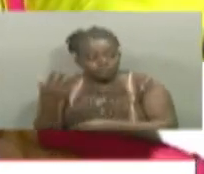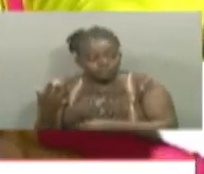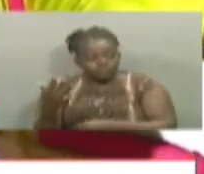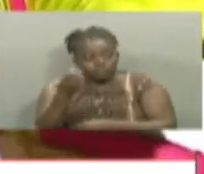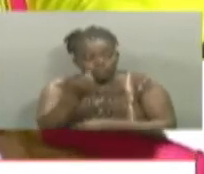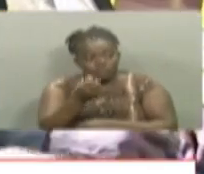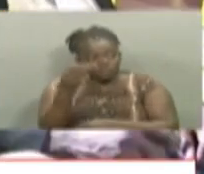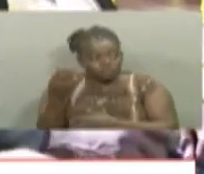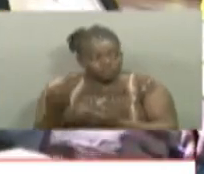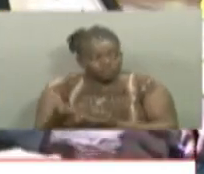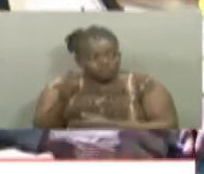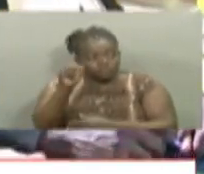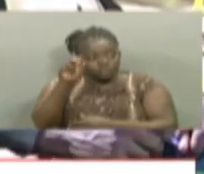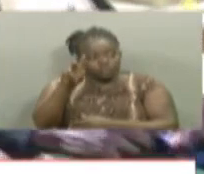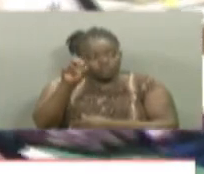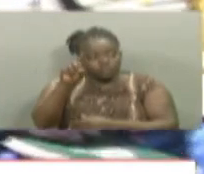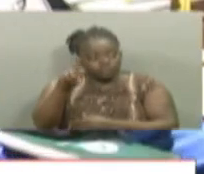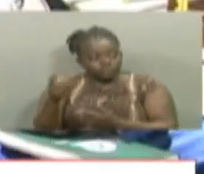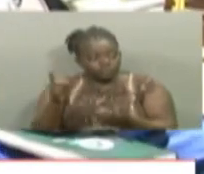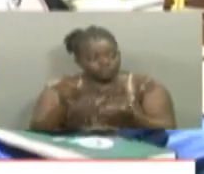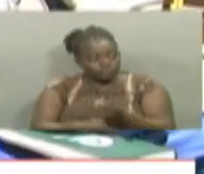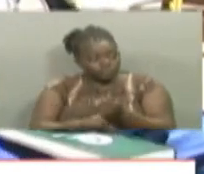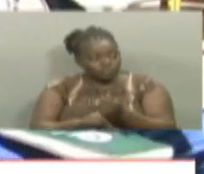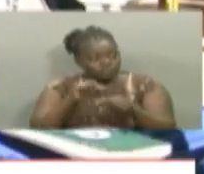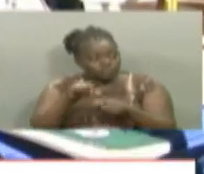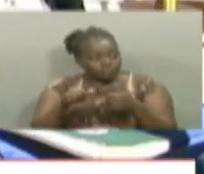5,568 olumulindwa David Isimba n'afuna obululu